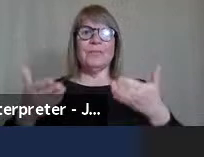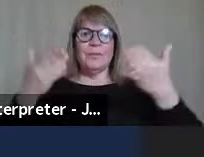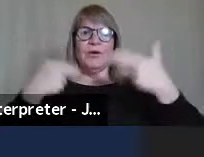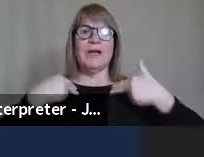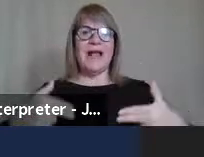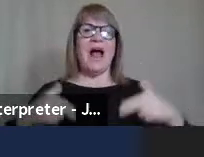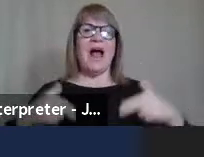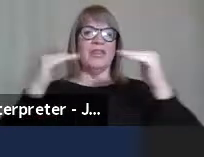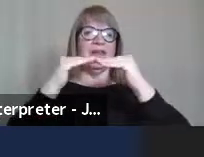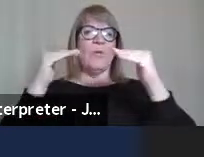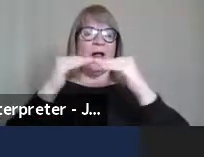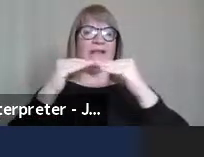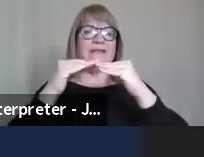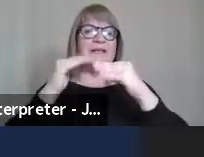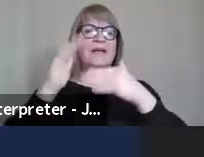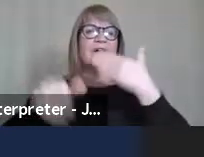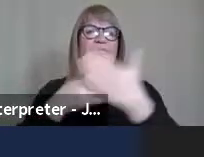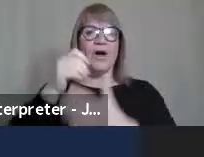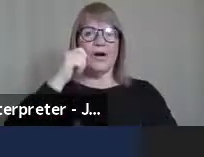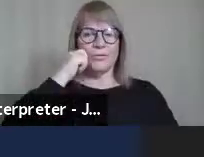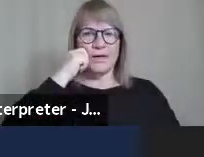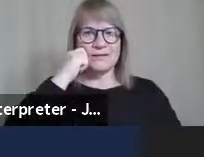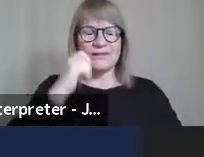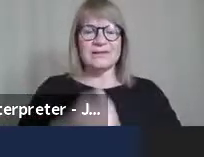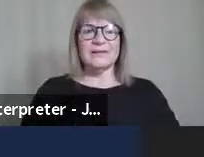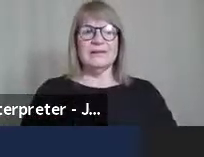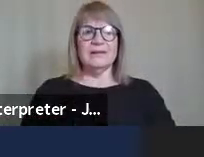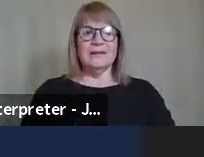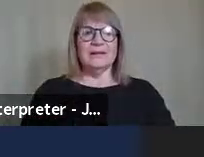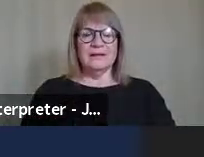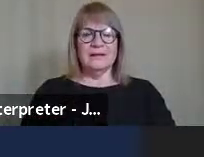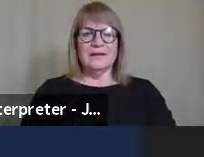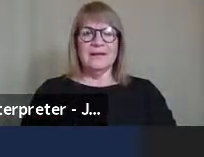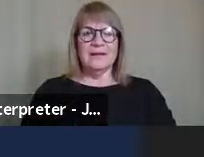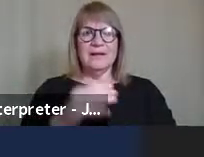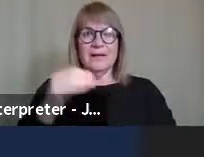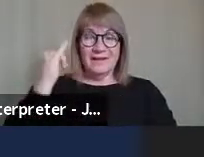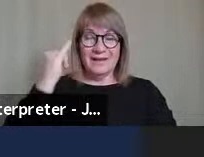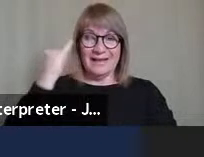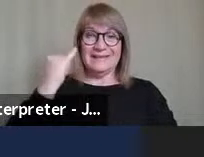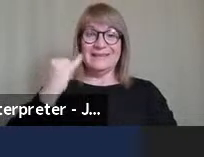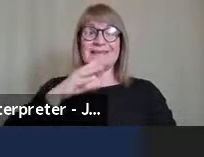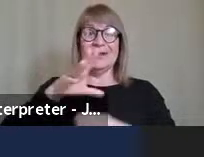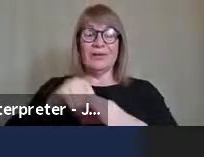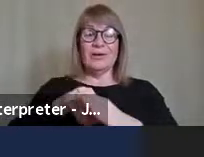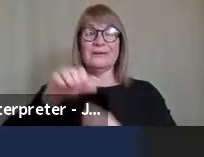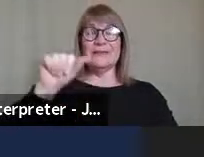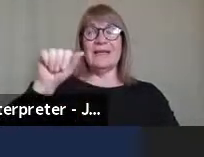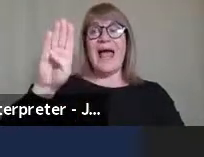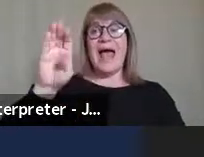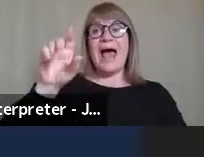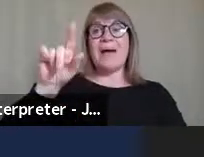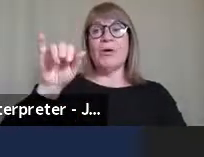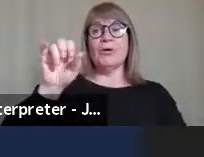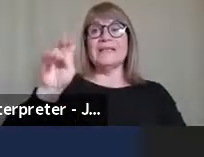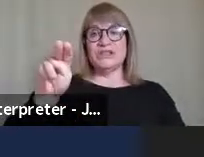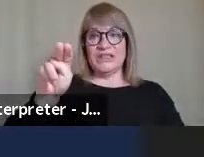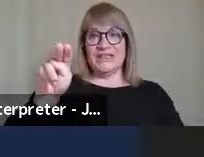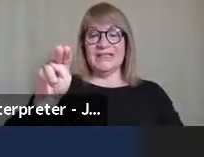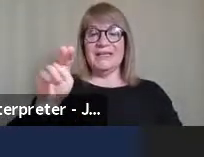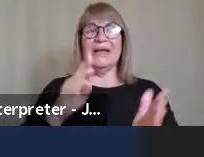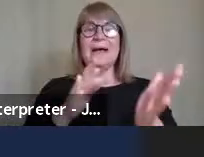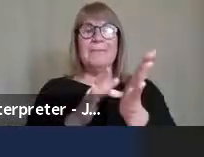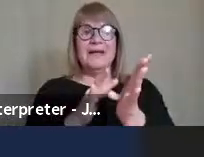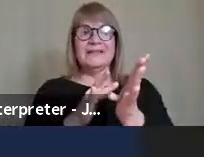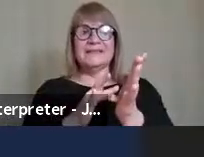reparations um also ideas that are emerging with the concept of abolition medicine and also the decolonization uh in the